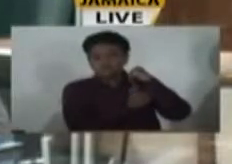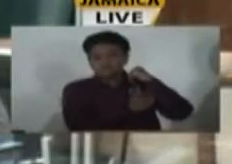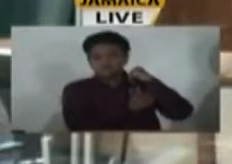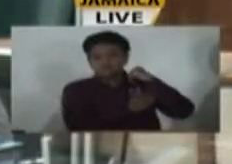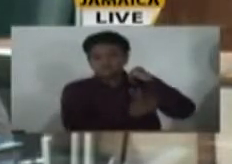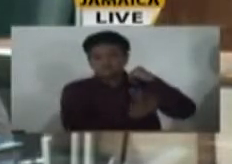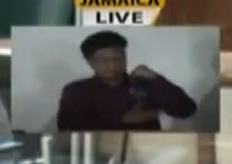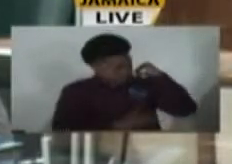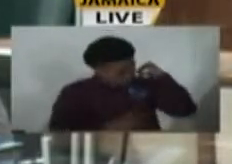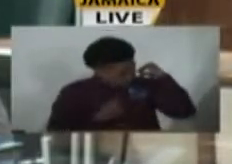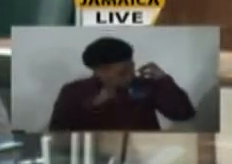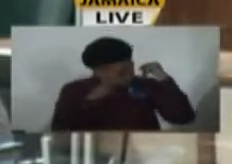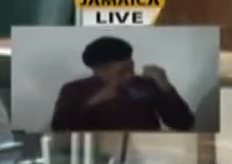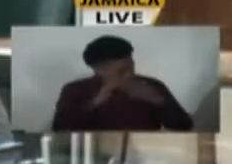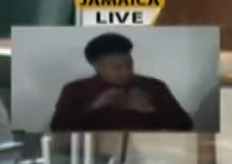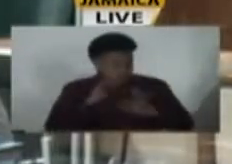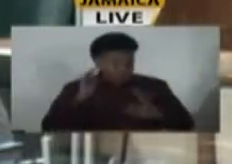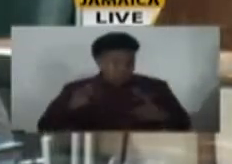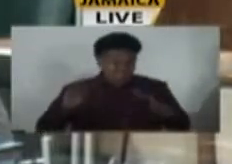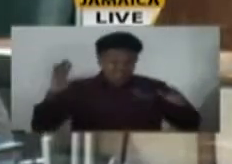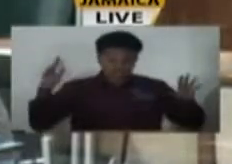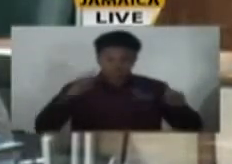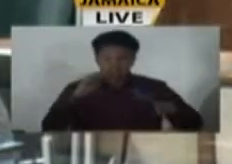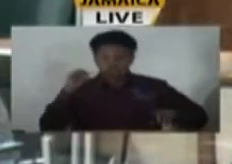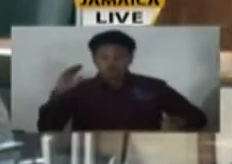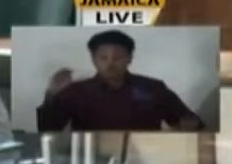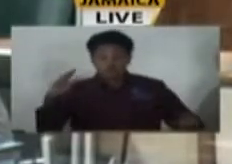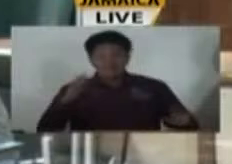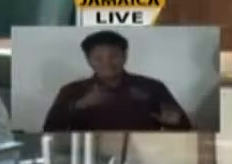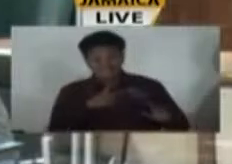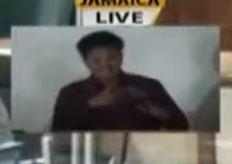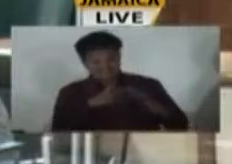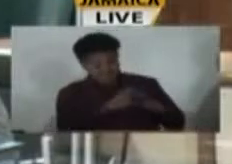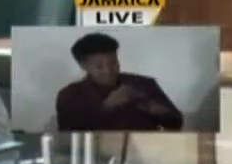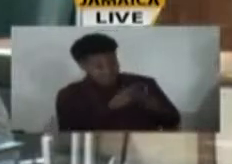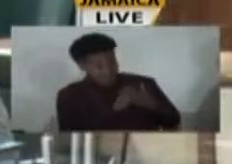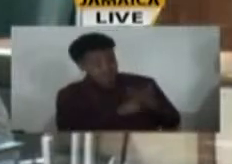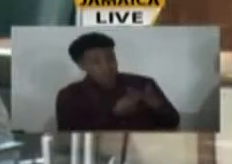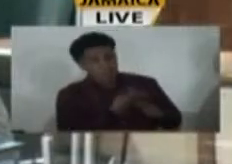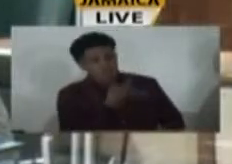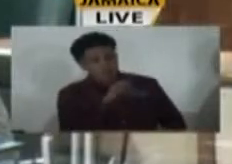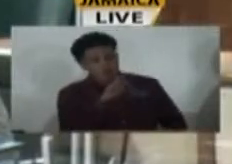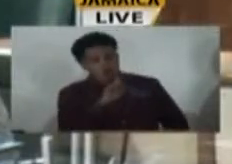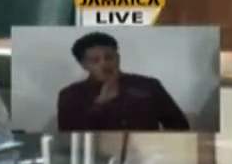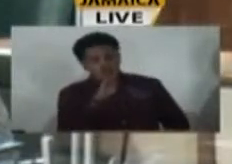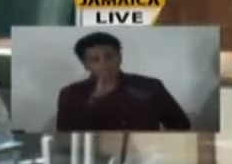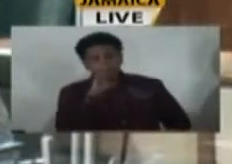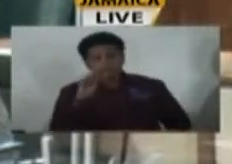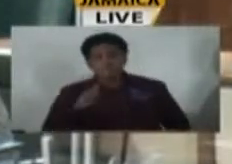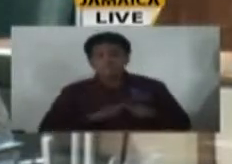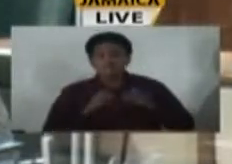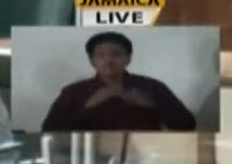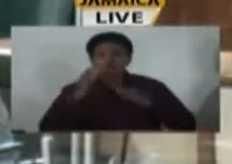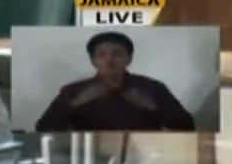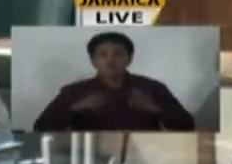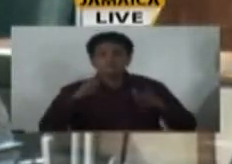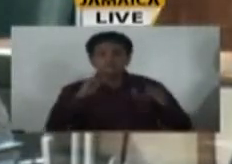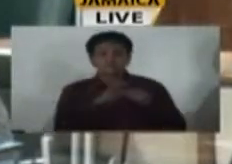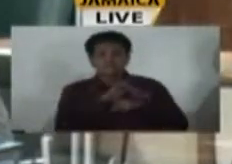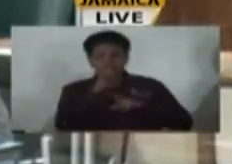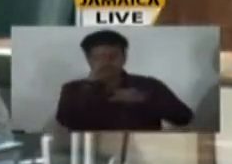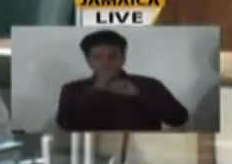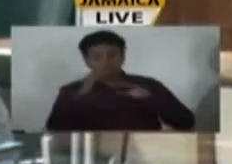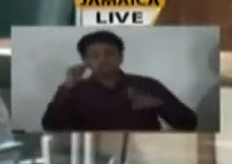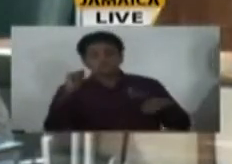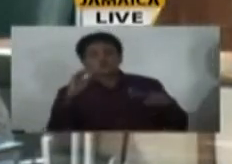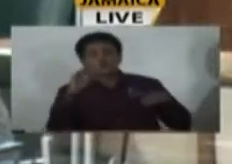Bay Perimeter project with the extension of the road from Montpelier to Holland Bamboo and the completion of the complete vision of the South Coast Improvement